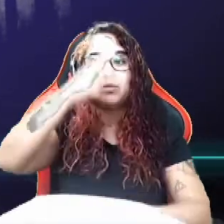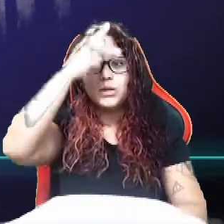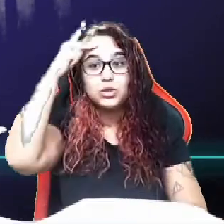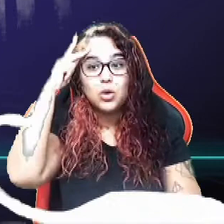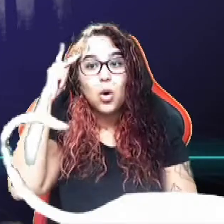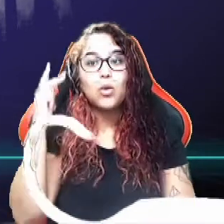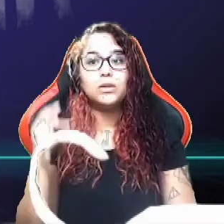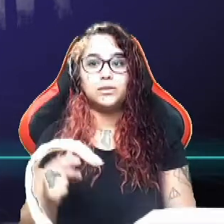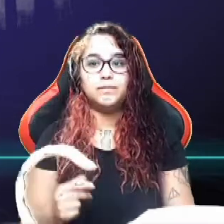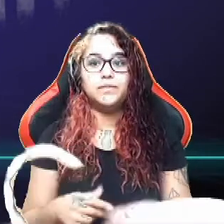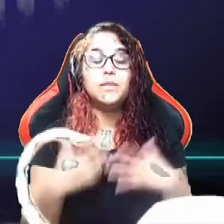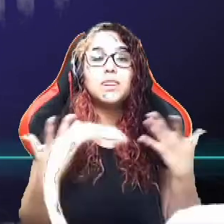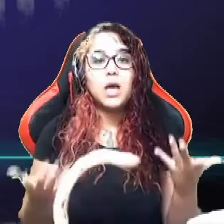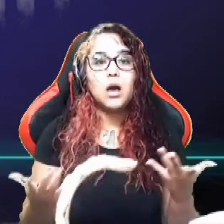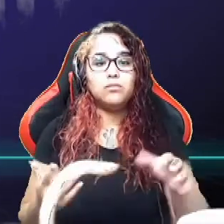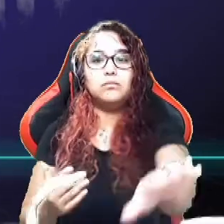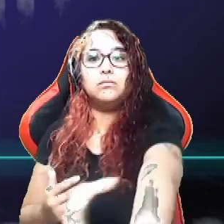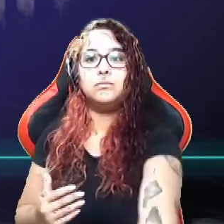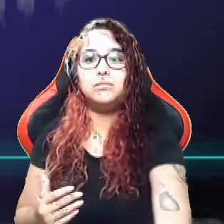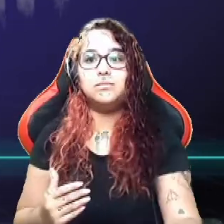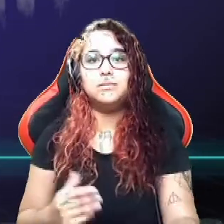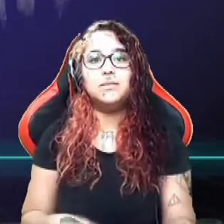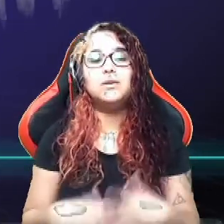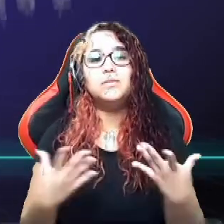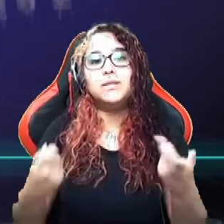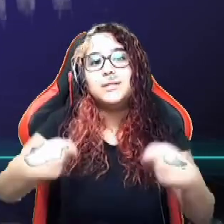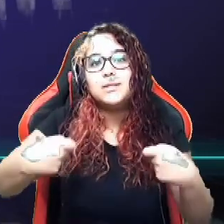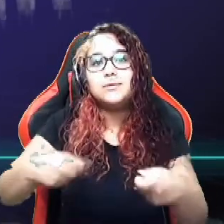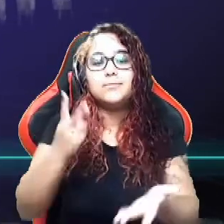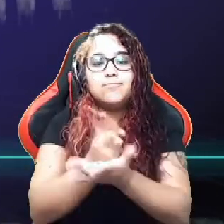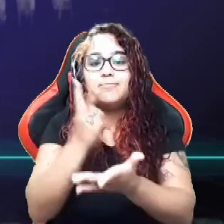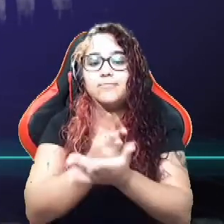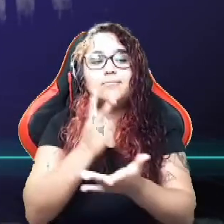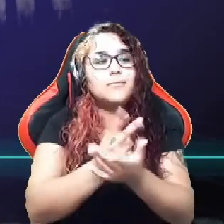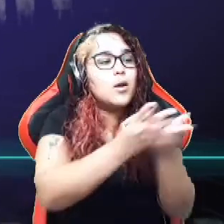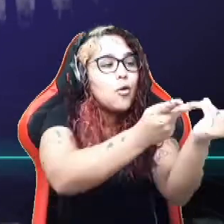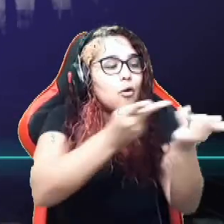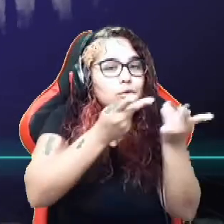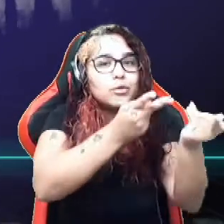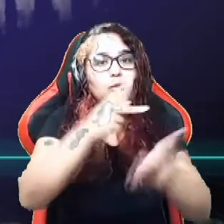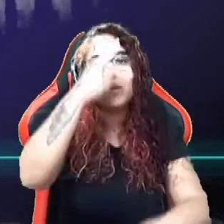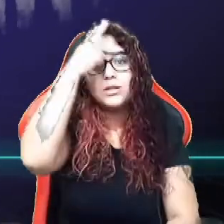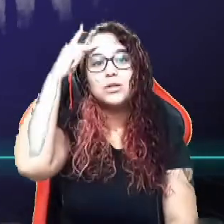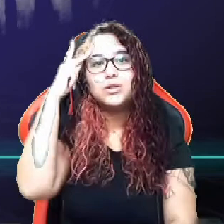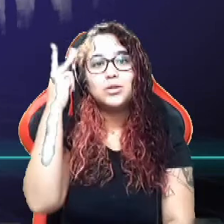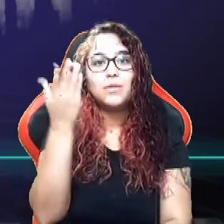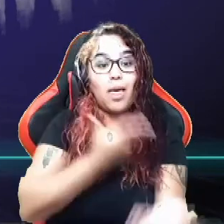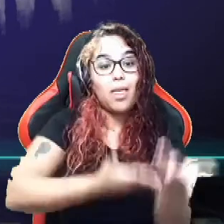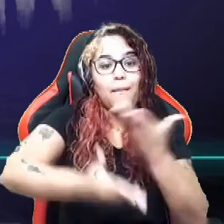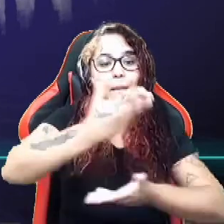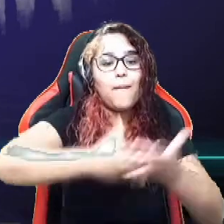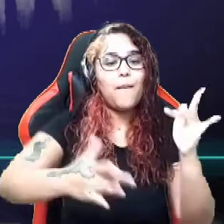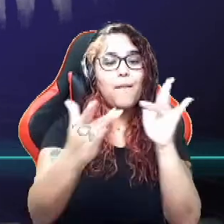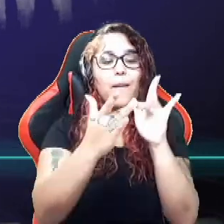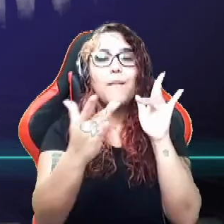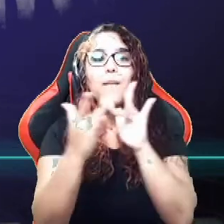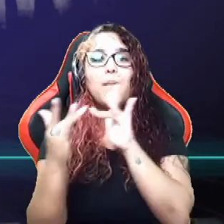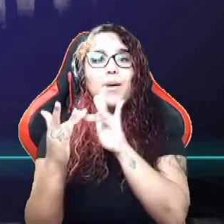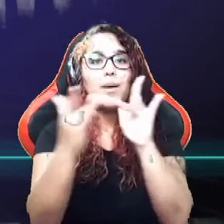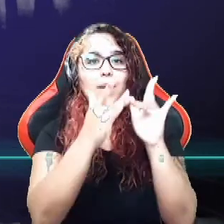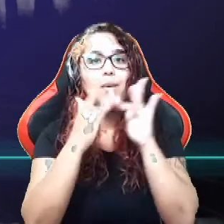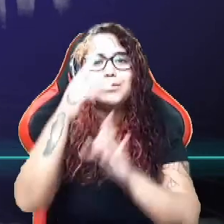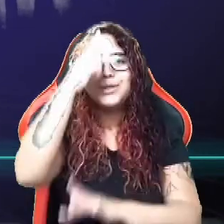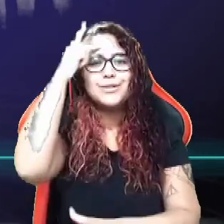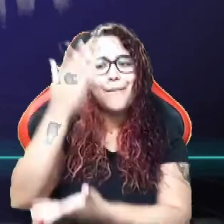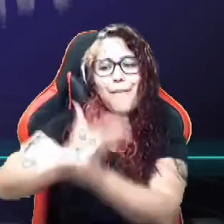to watch my video and interacting with it and having conversations about it and leaving comments. We need to have